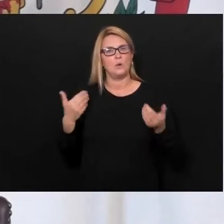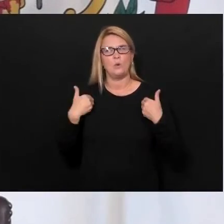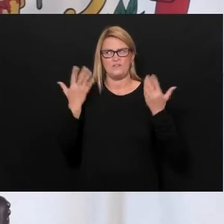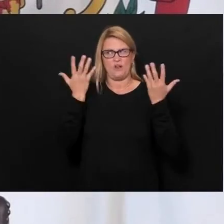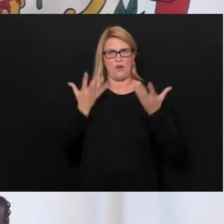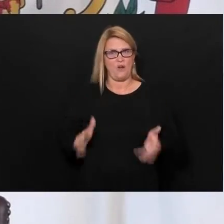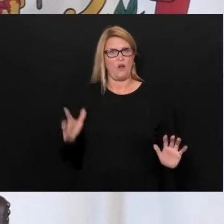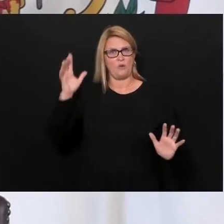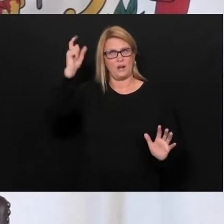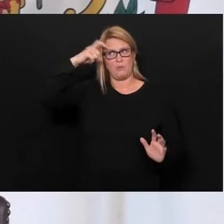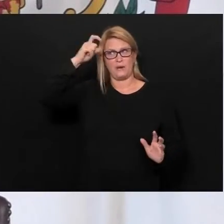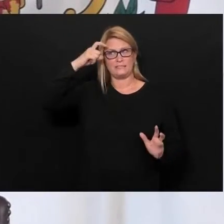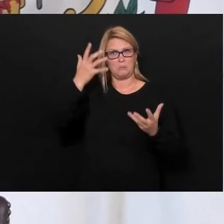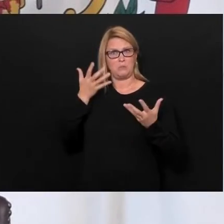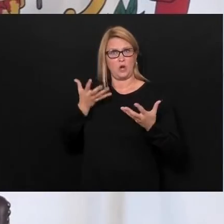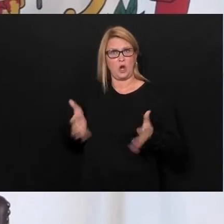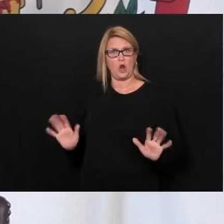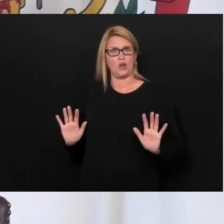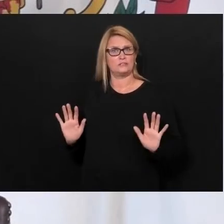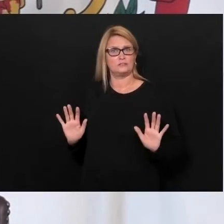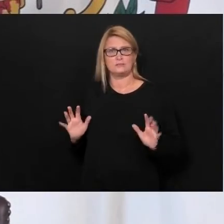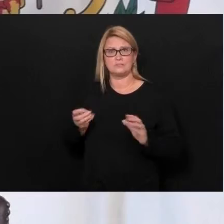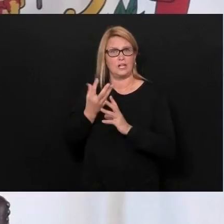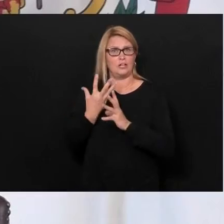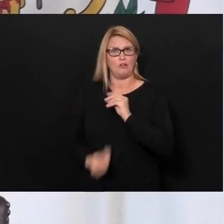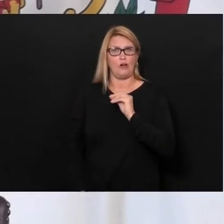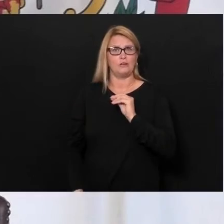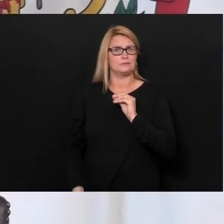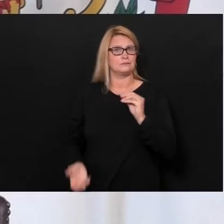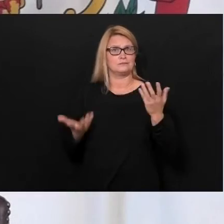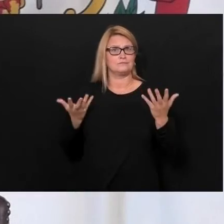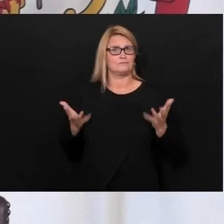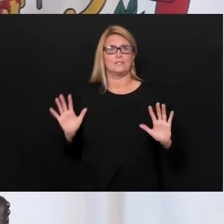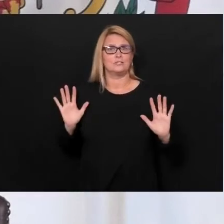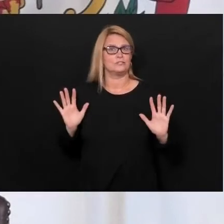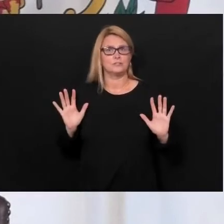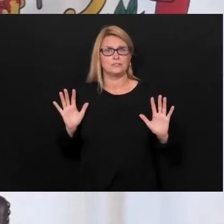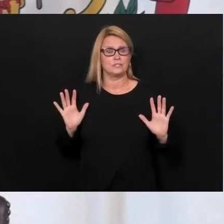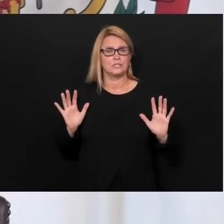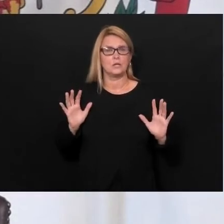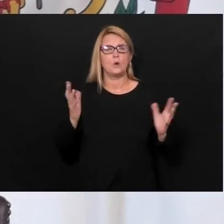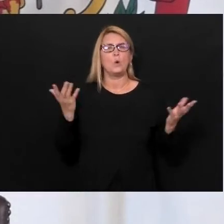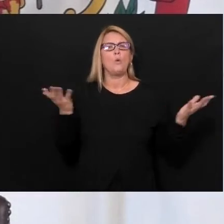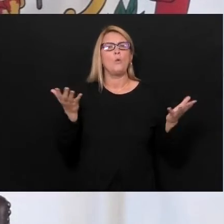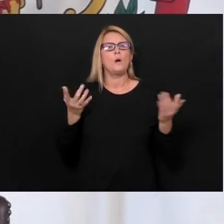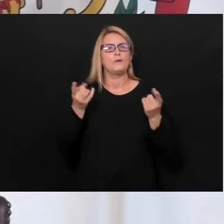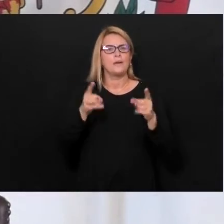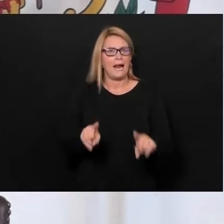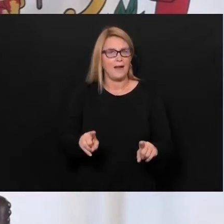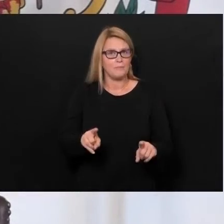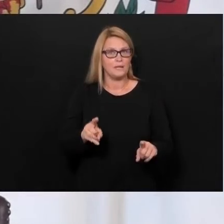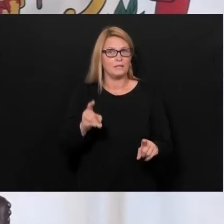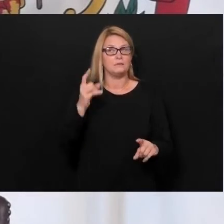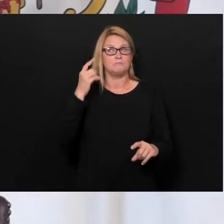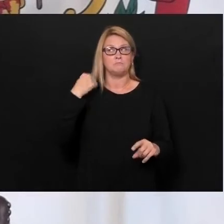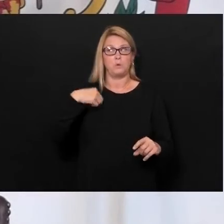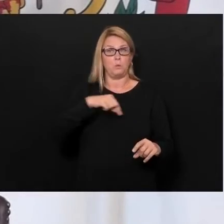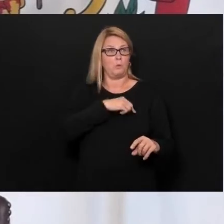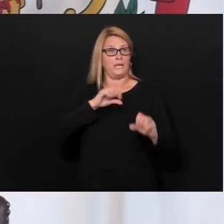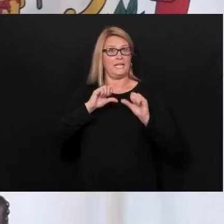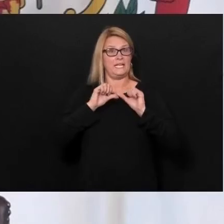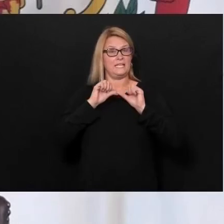lost? How much experience have we lost? What would happen if we just continue